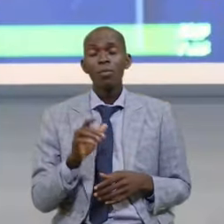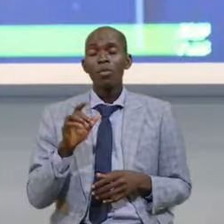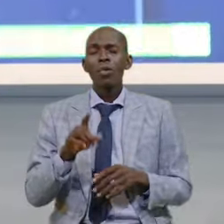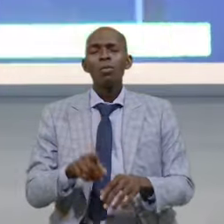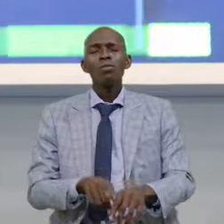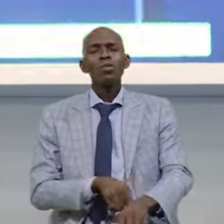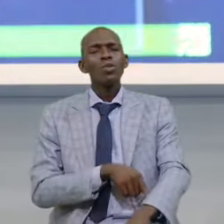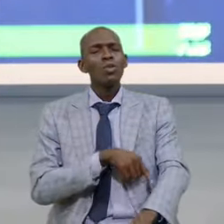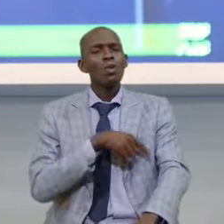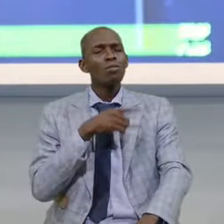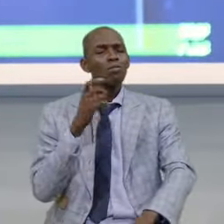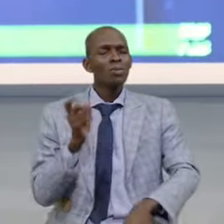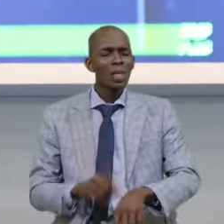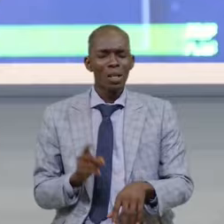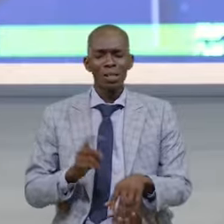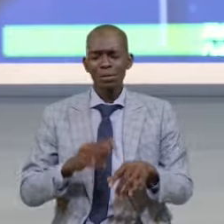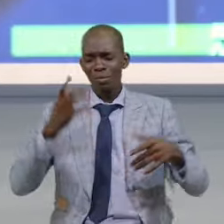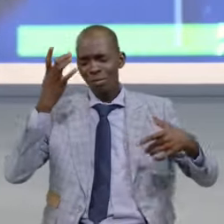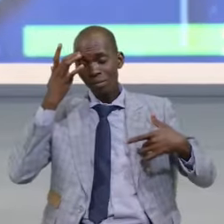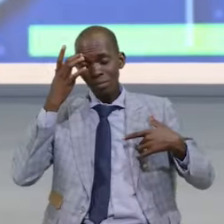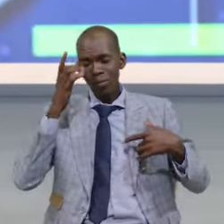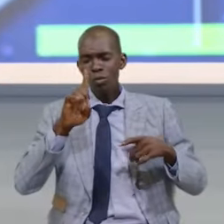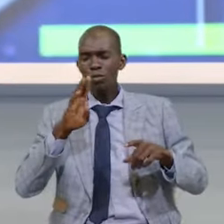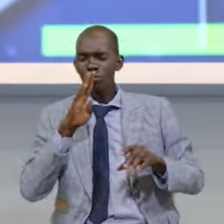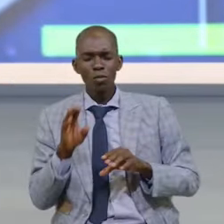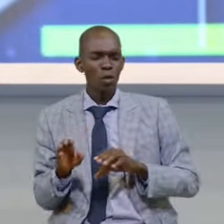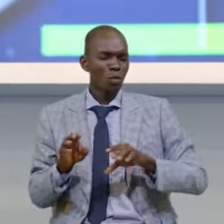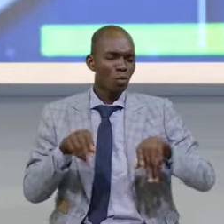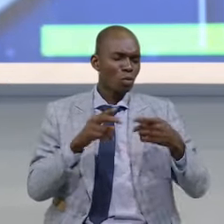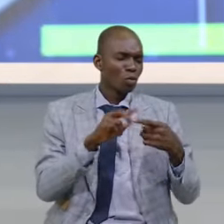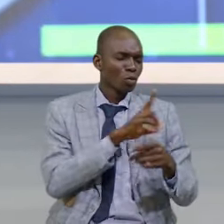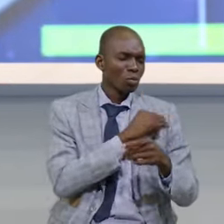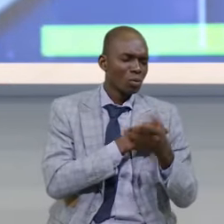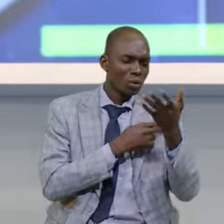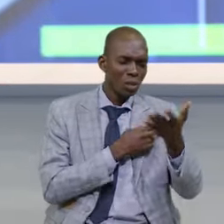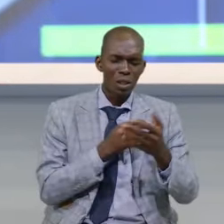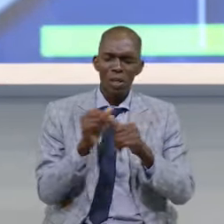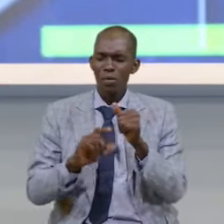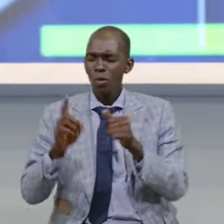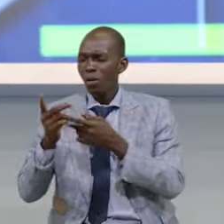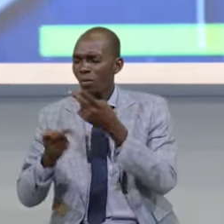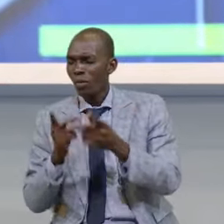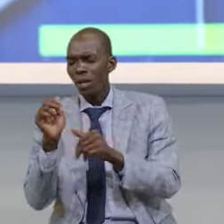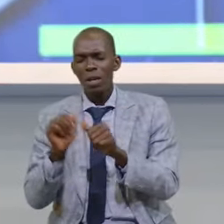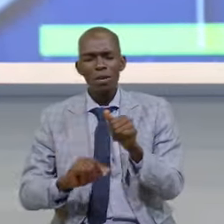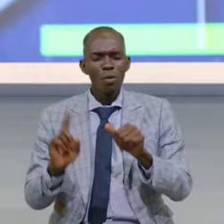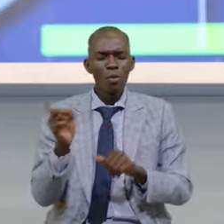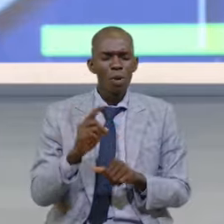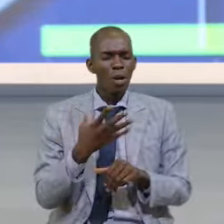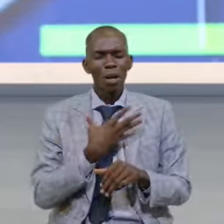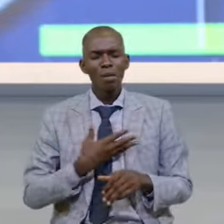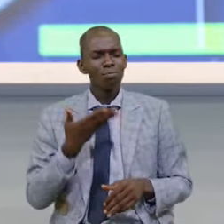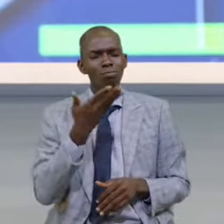Long-standing sickness. You've gone there, you've gone there, you've gone everywhere, and there has not been